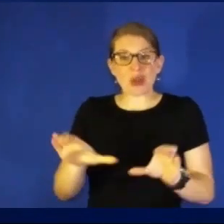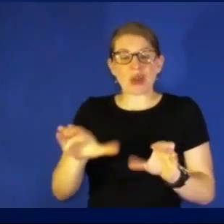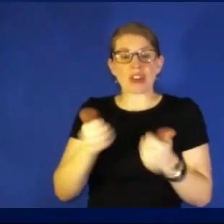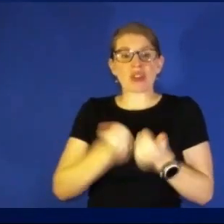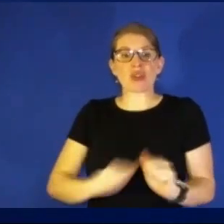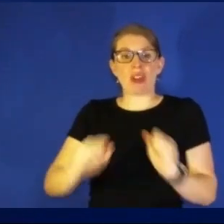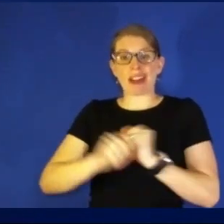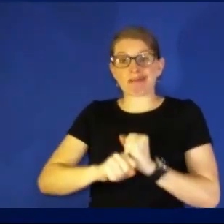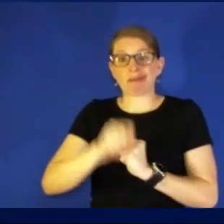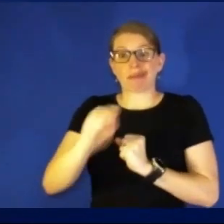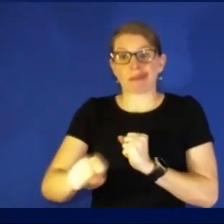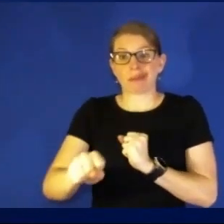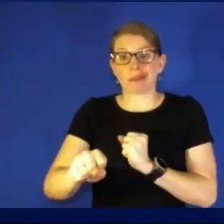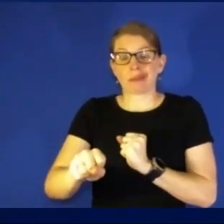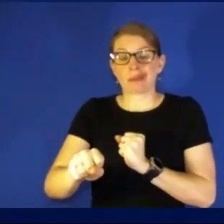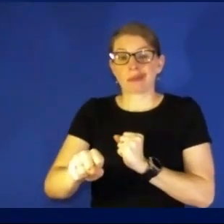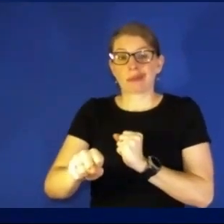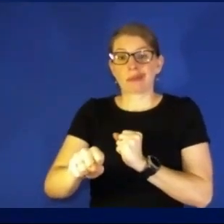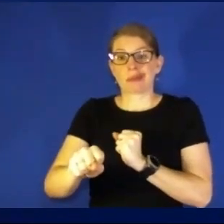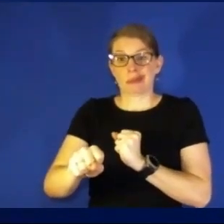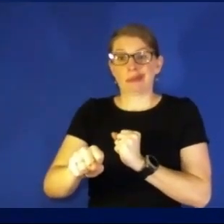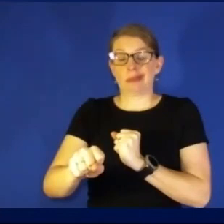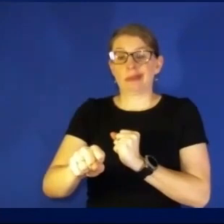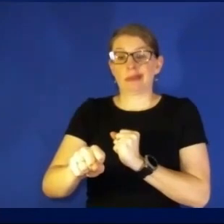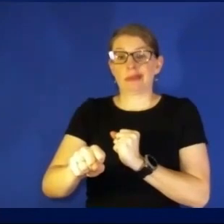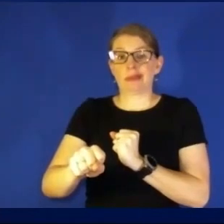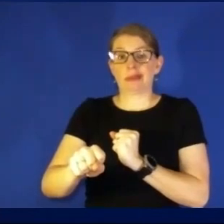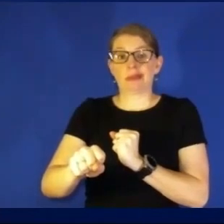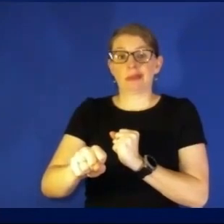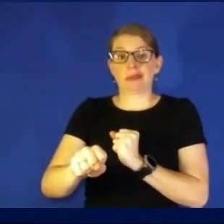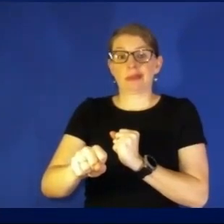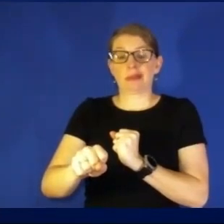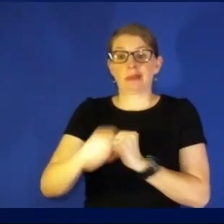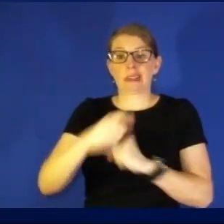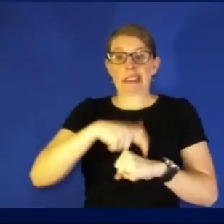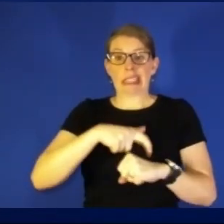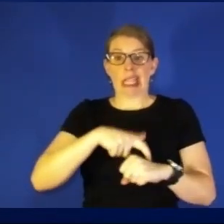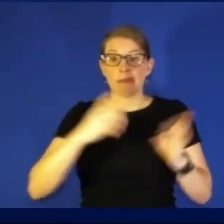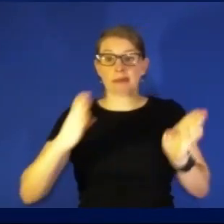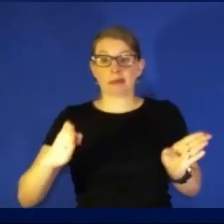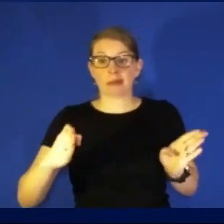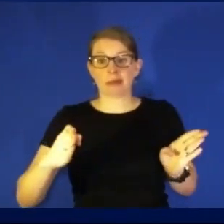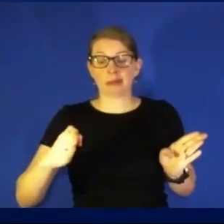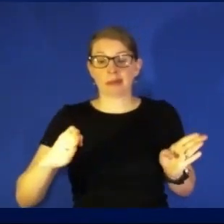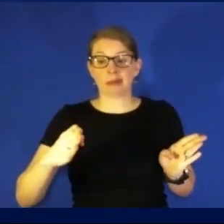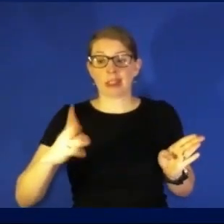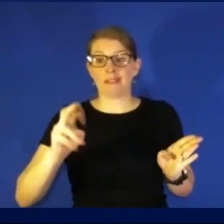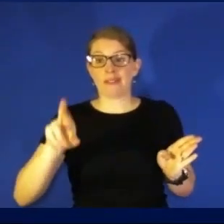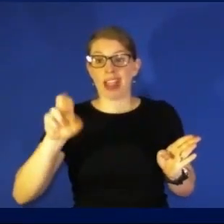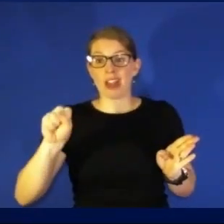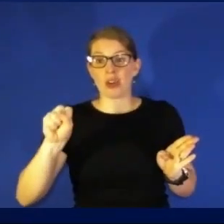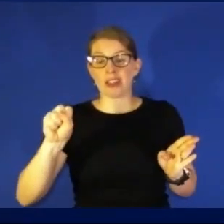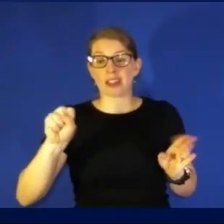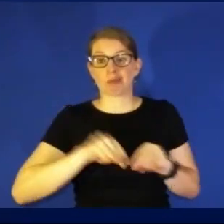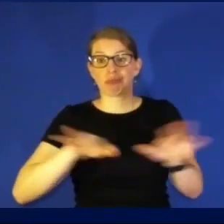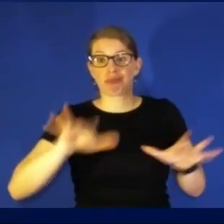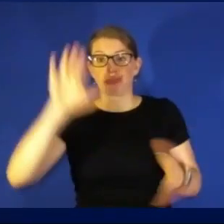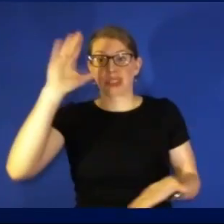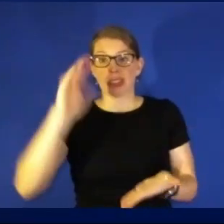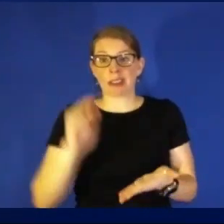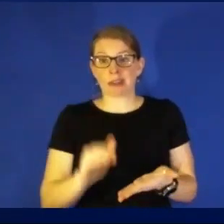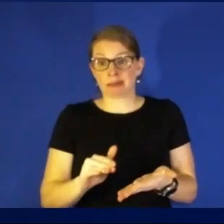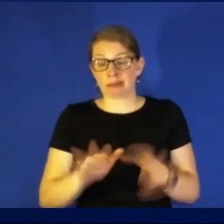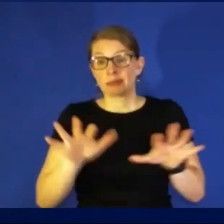extend as long as possible the period of time where the volume of virus in the community is